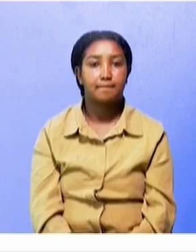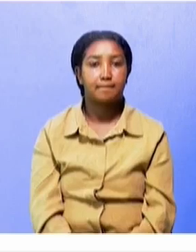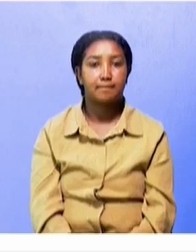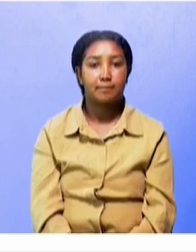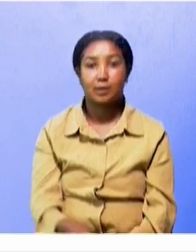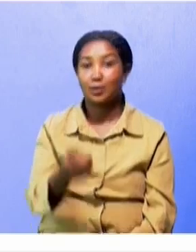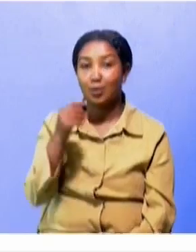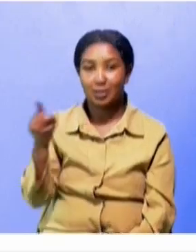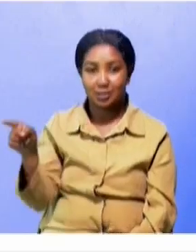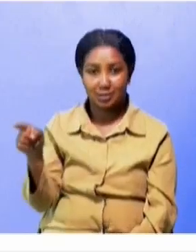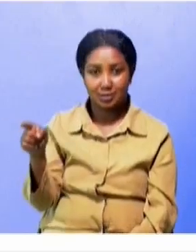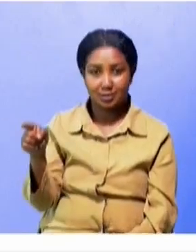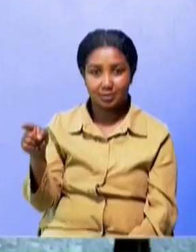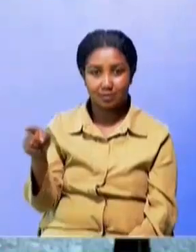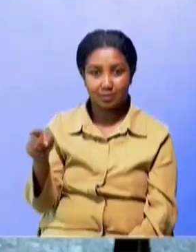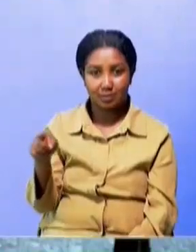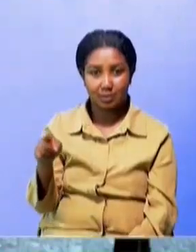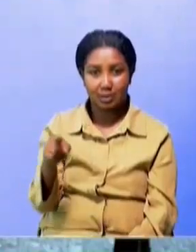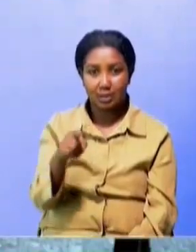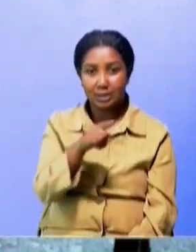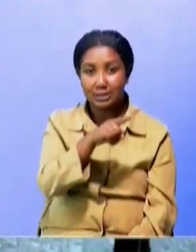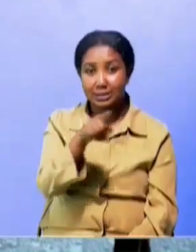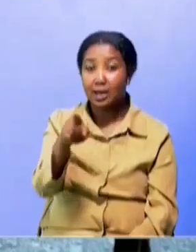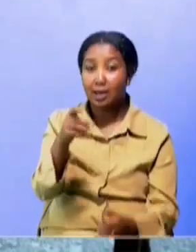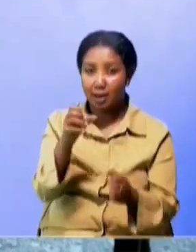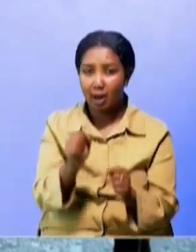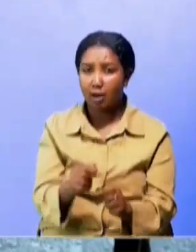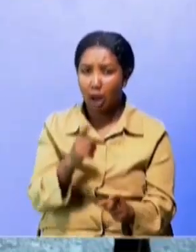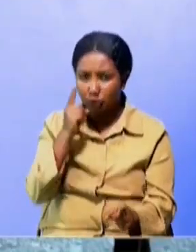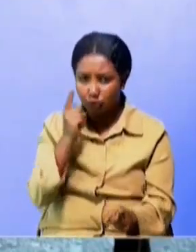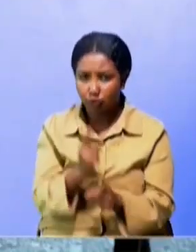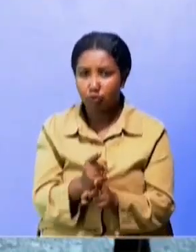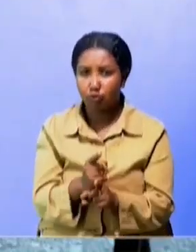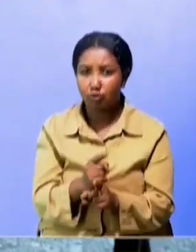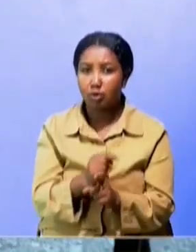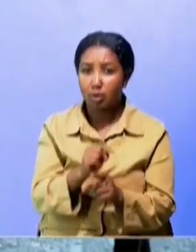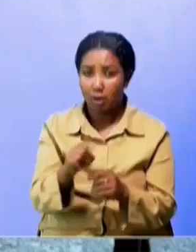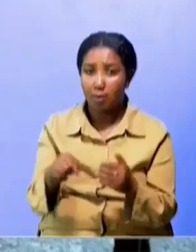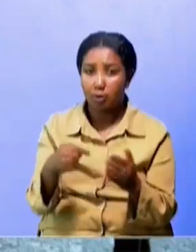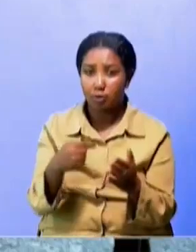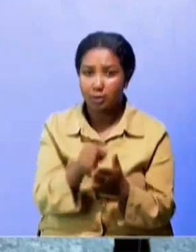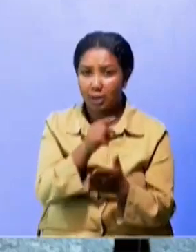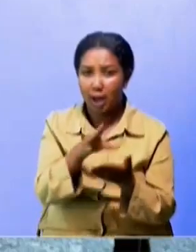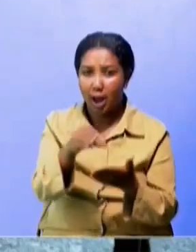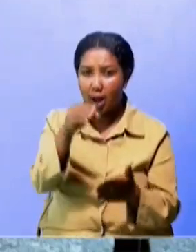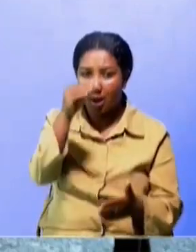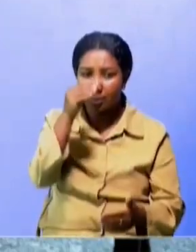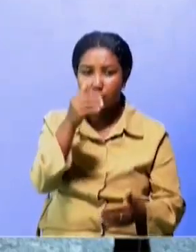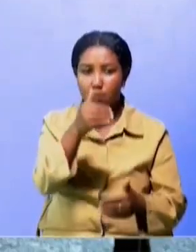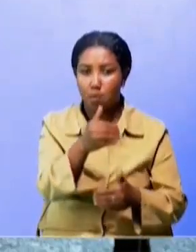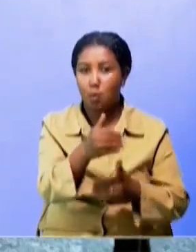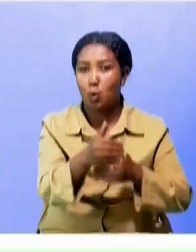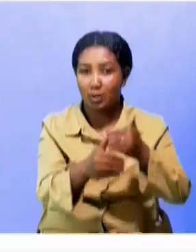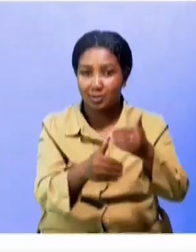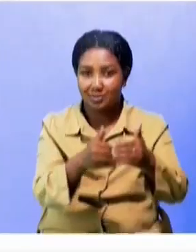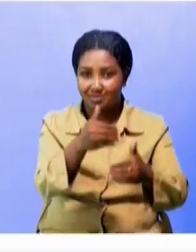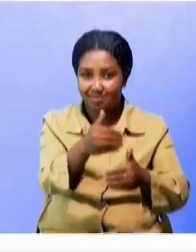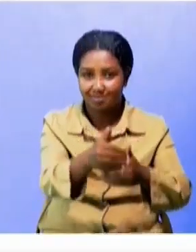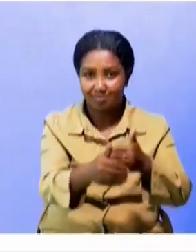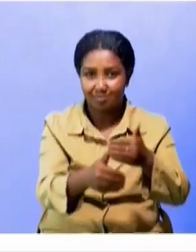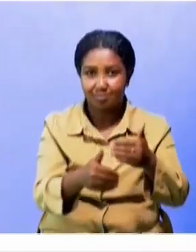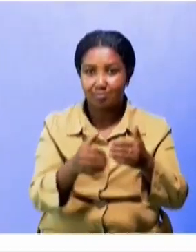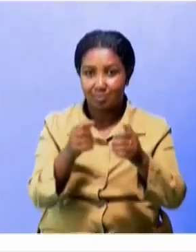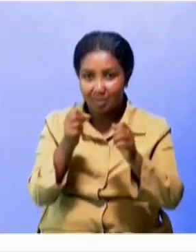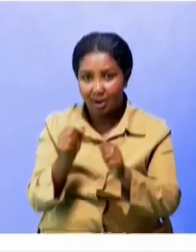Let's look at this one. They can usually assure about their academic progress. Can is